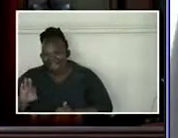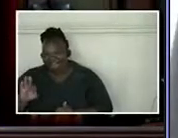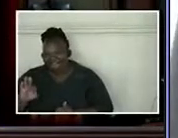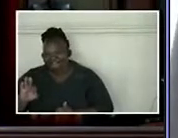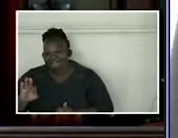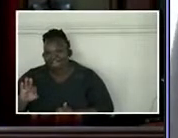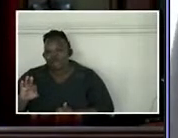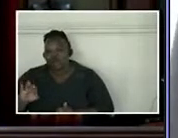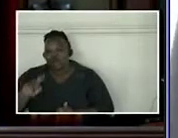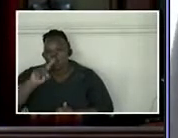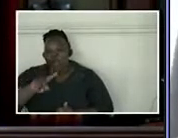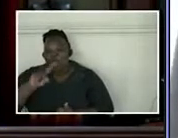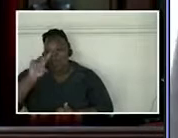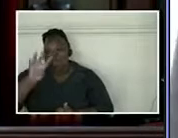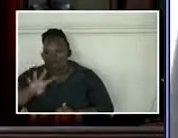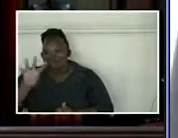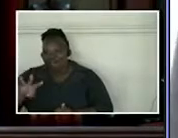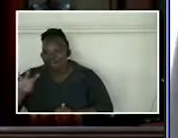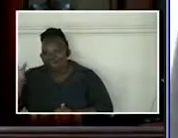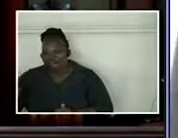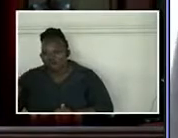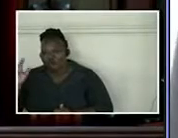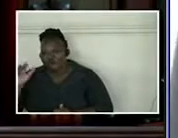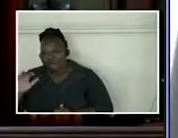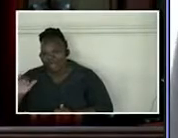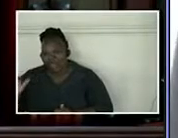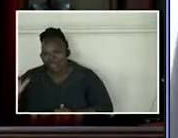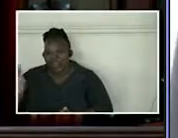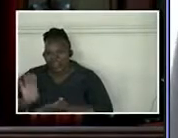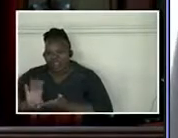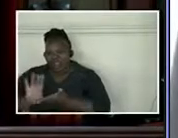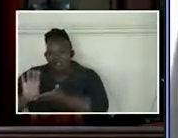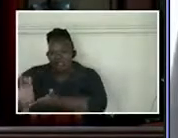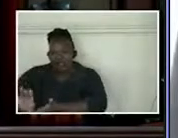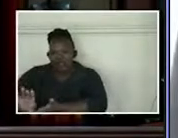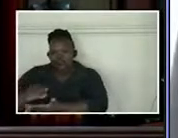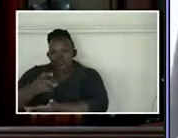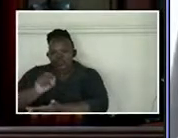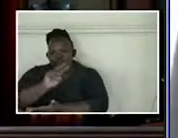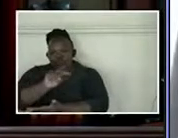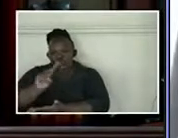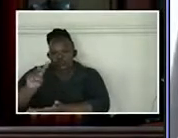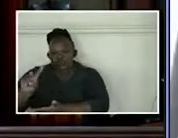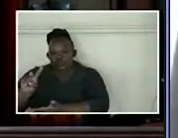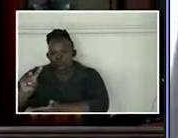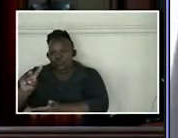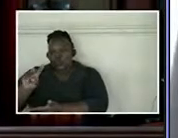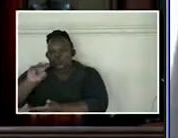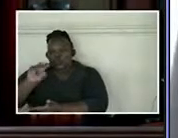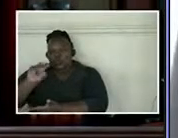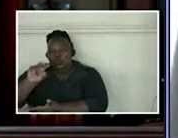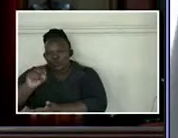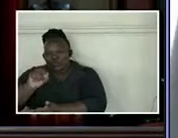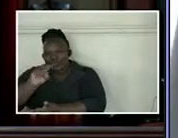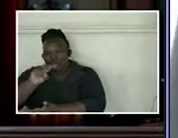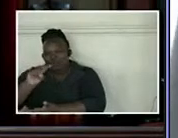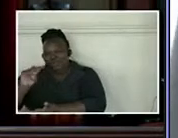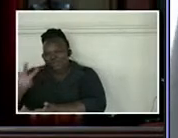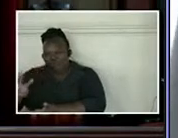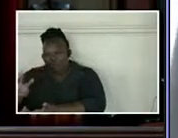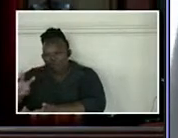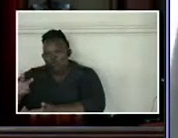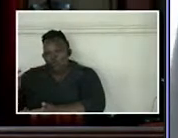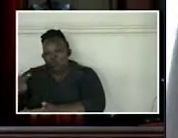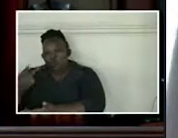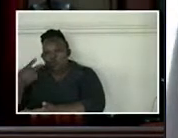14444 million having been allocated in 2023 2024 and in 2024 2025